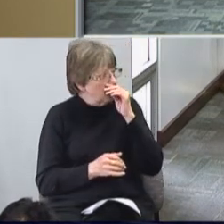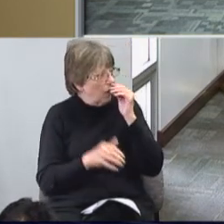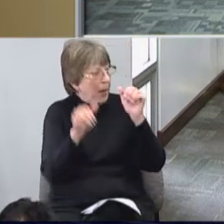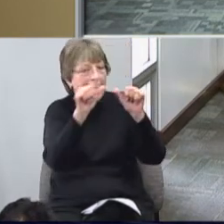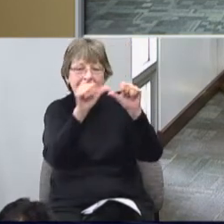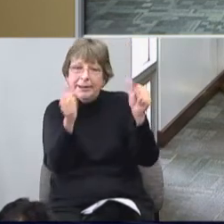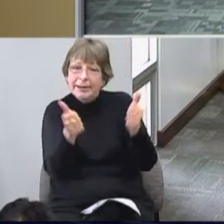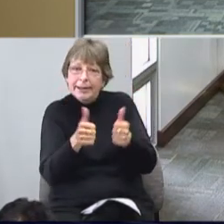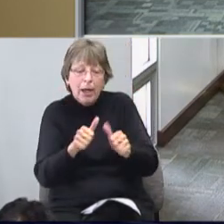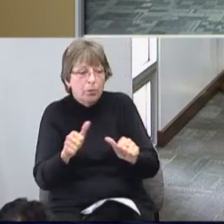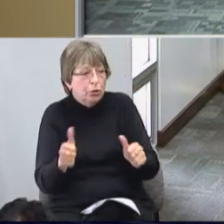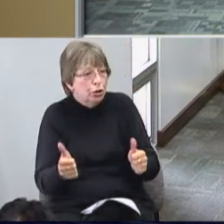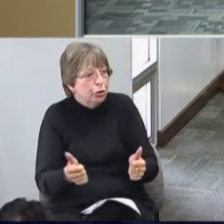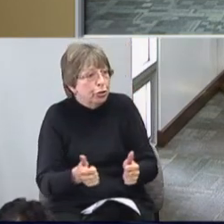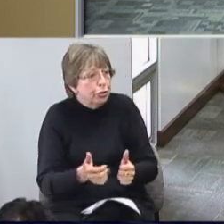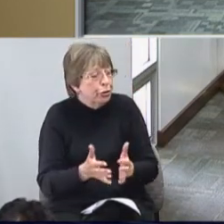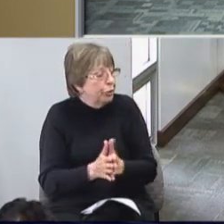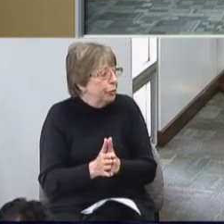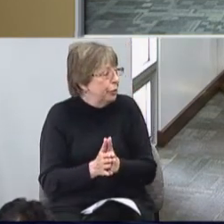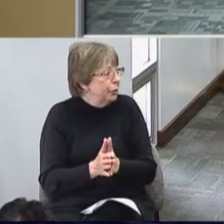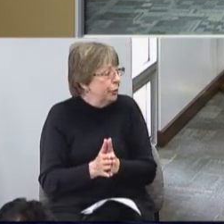sculpture, it could be